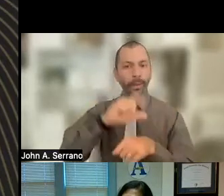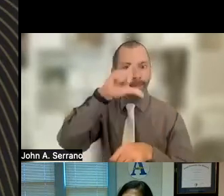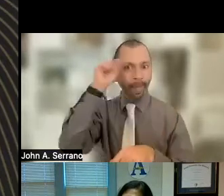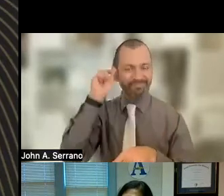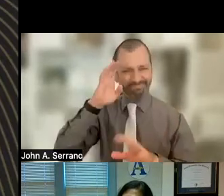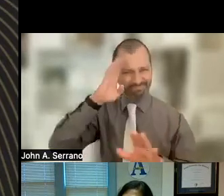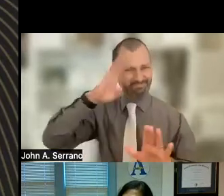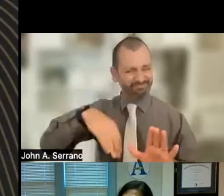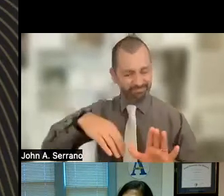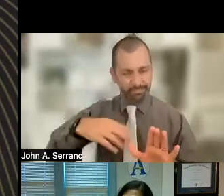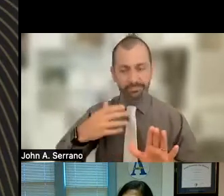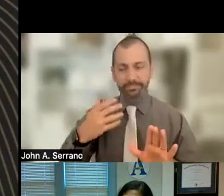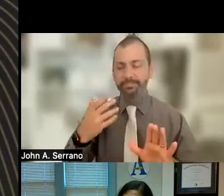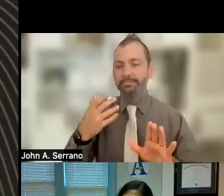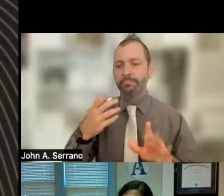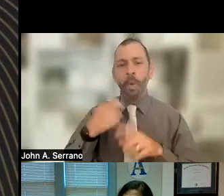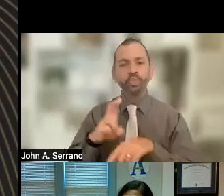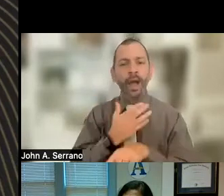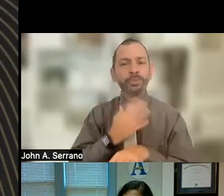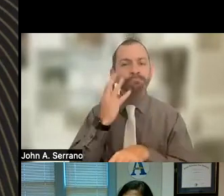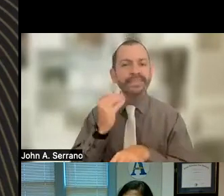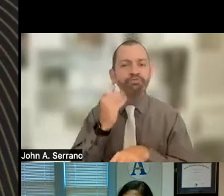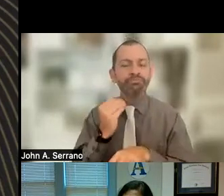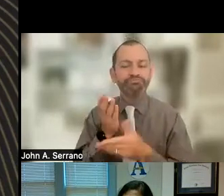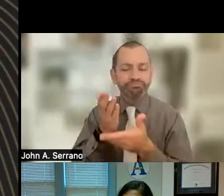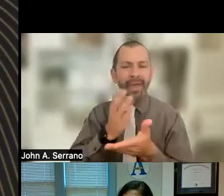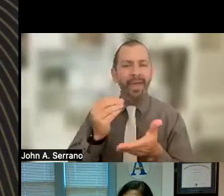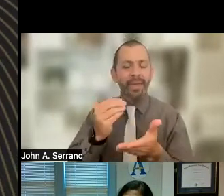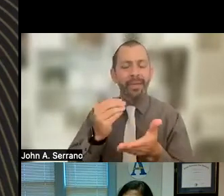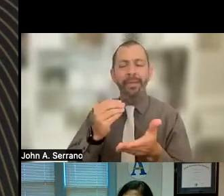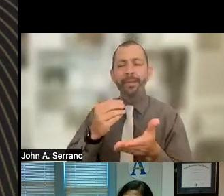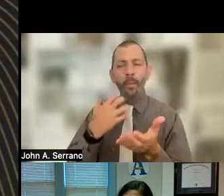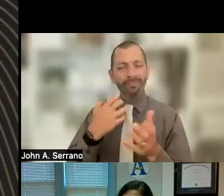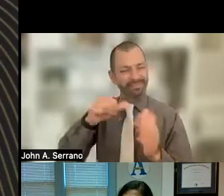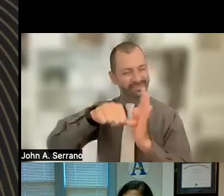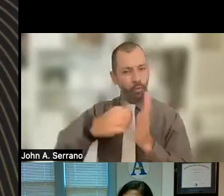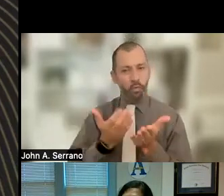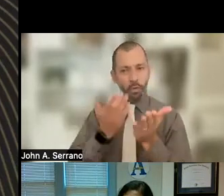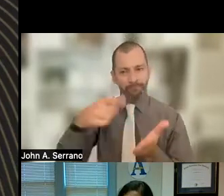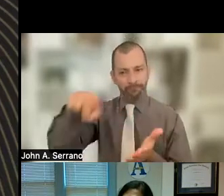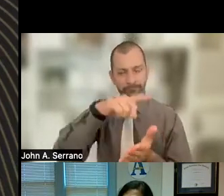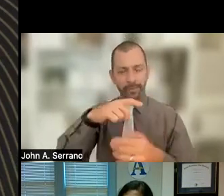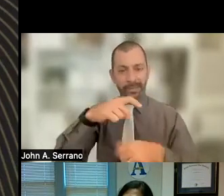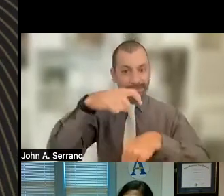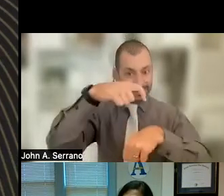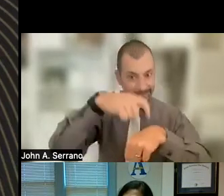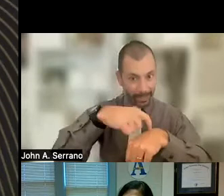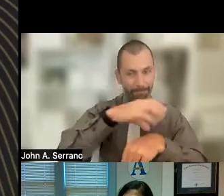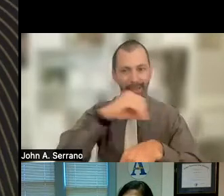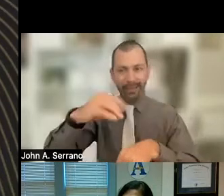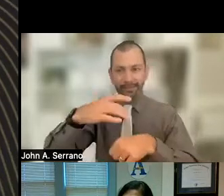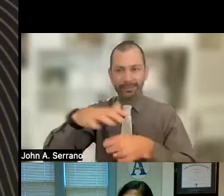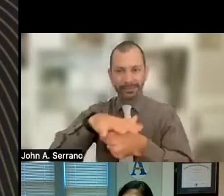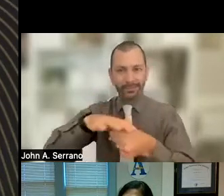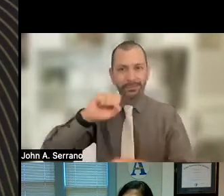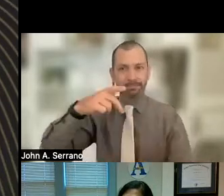was a superintendent, and now we're both at Gallaudet. So we are going to share some of our experience and offer what